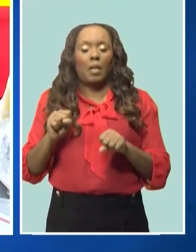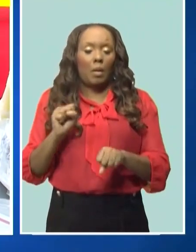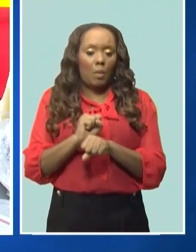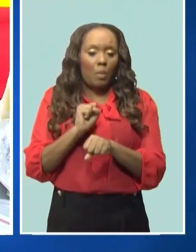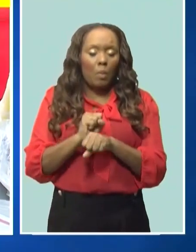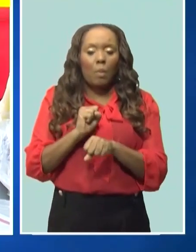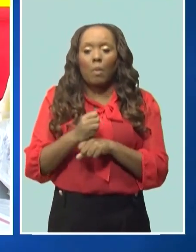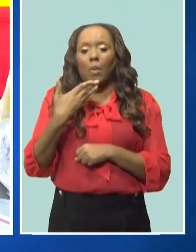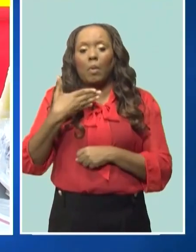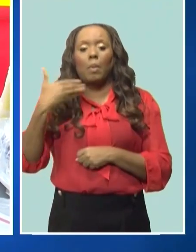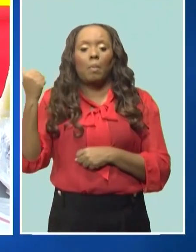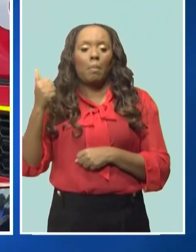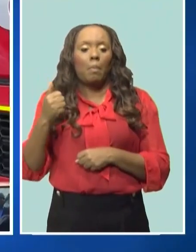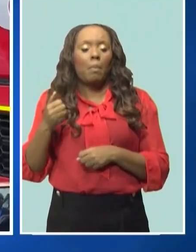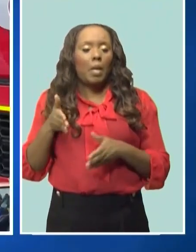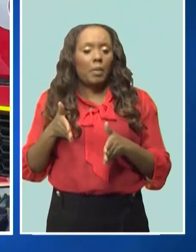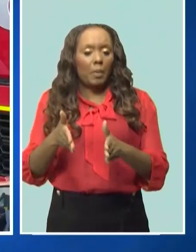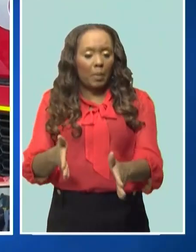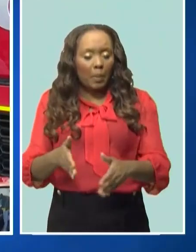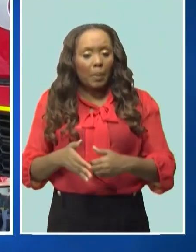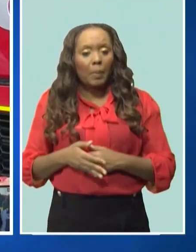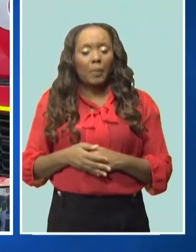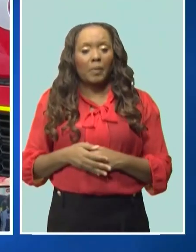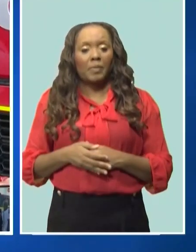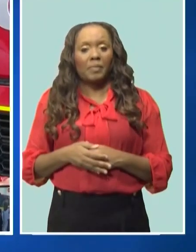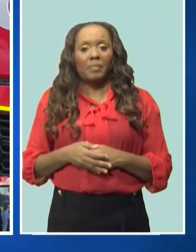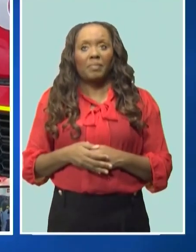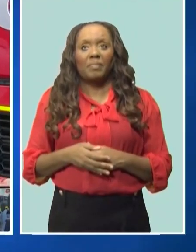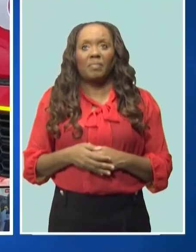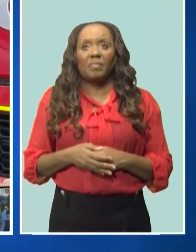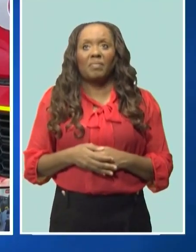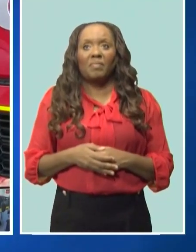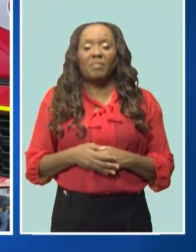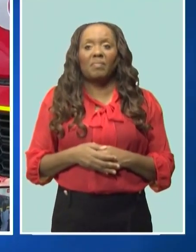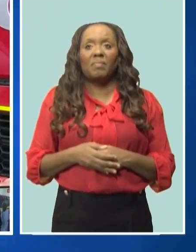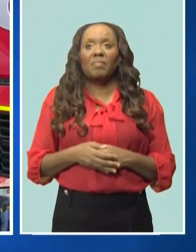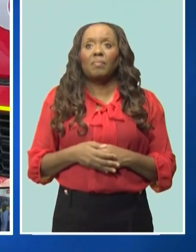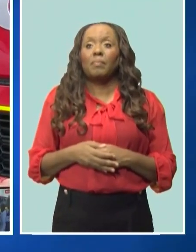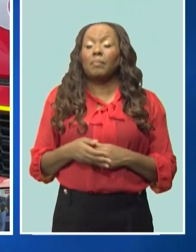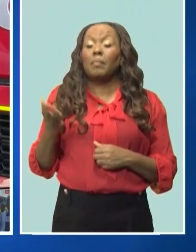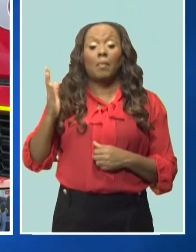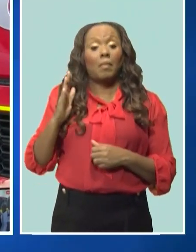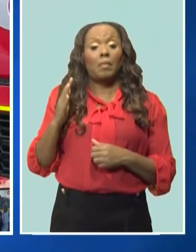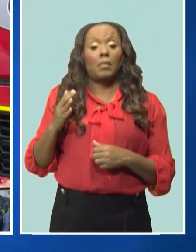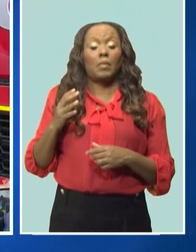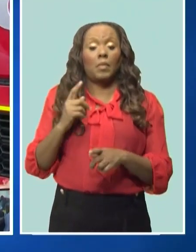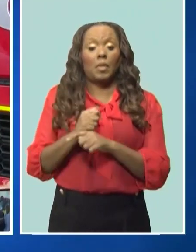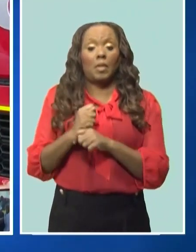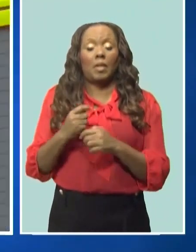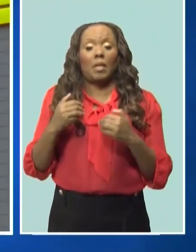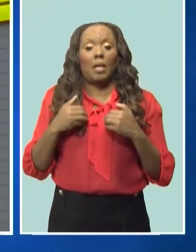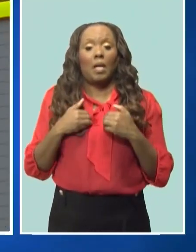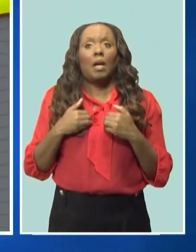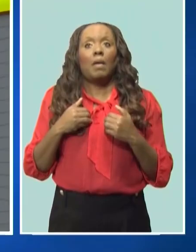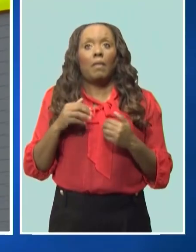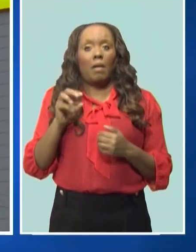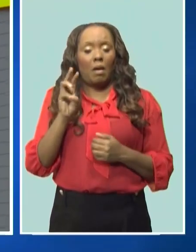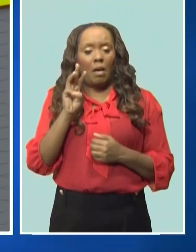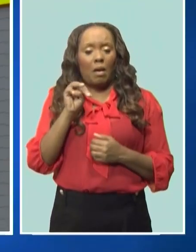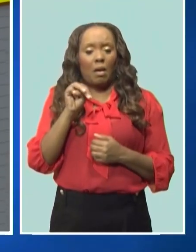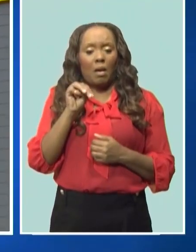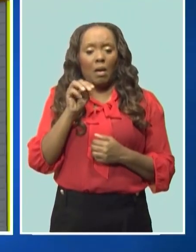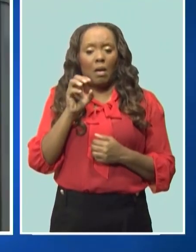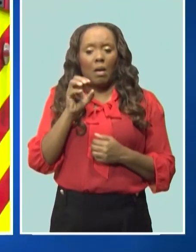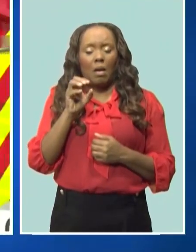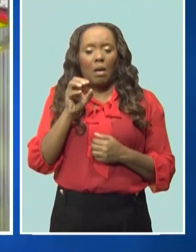more efficient manner. These vehicles have turrets at the bar, we call a monitor at the top, and that